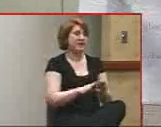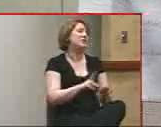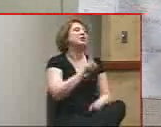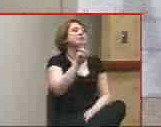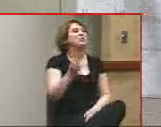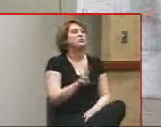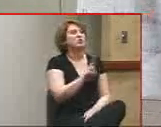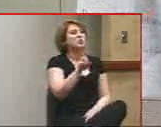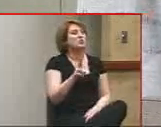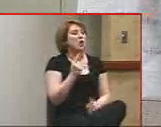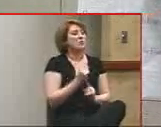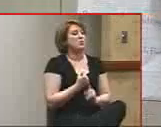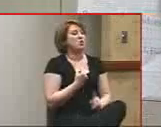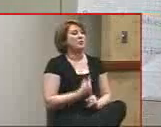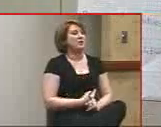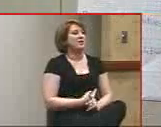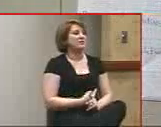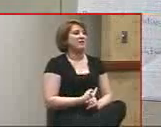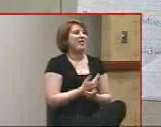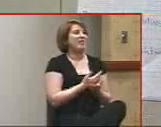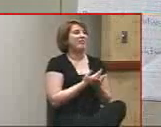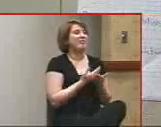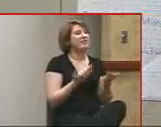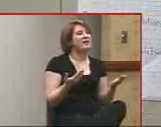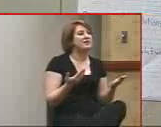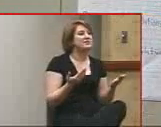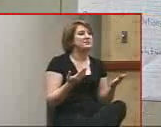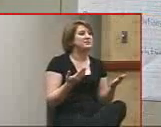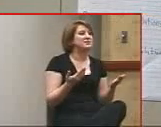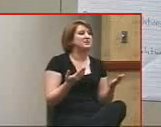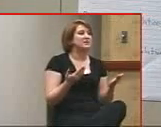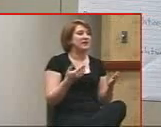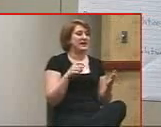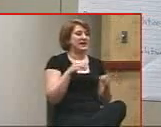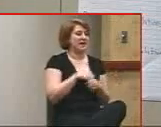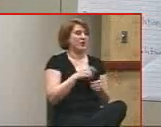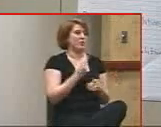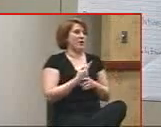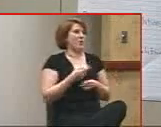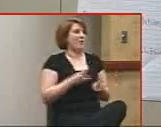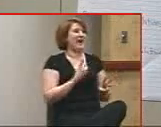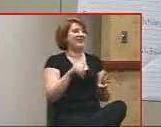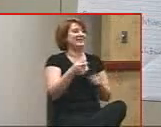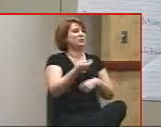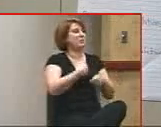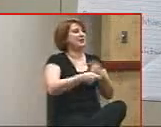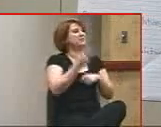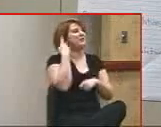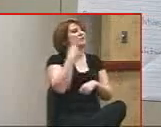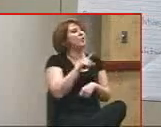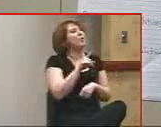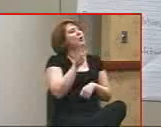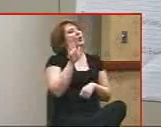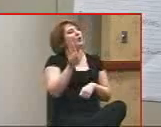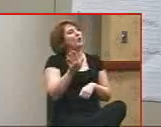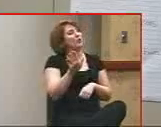use appropriate manipulatives appropriately, and that would be a replacement for these other things.